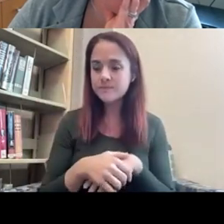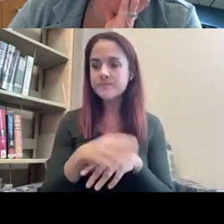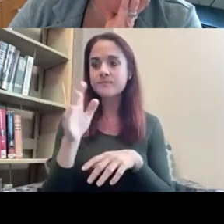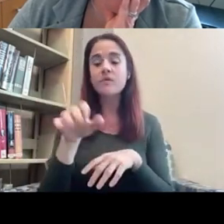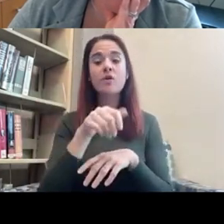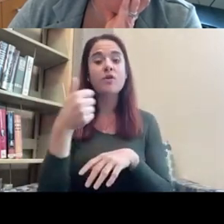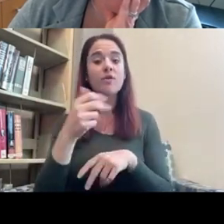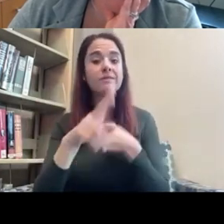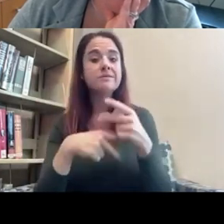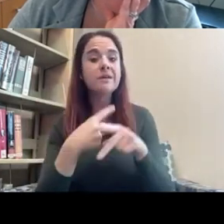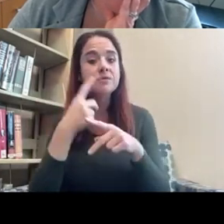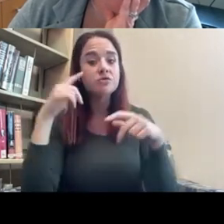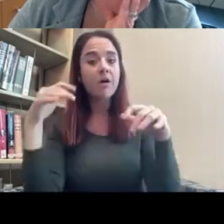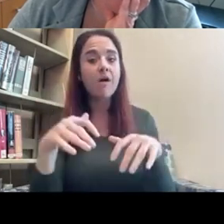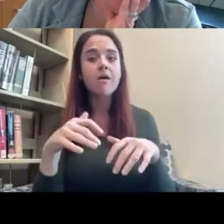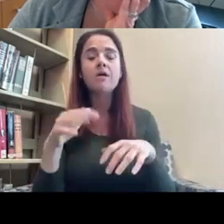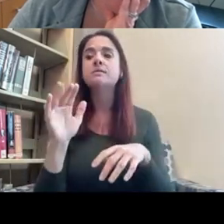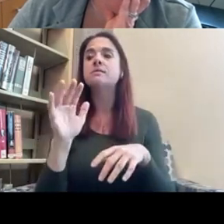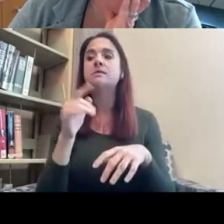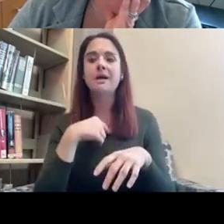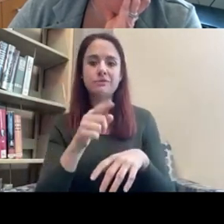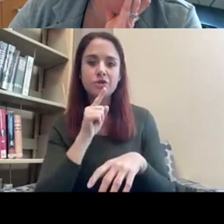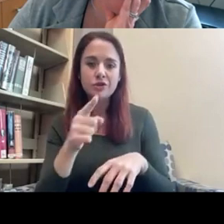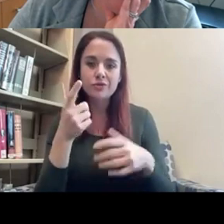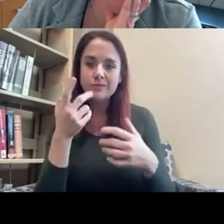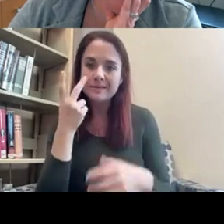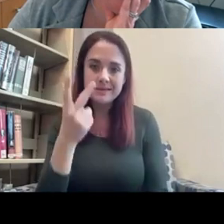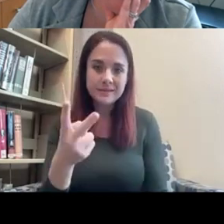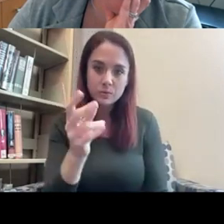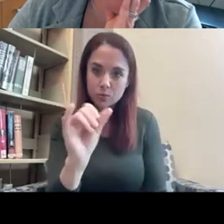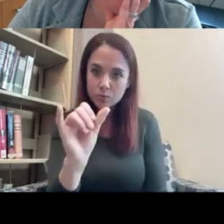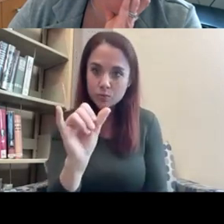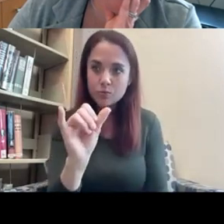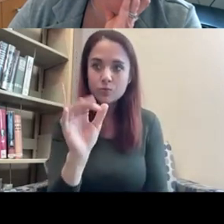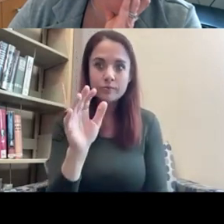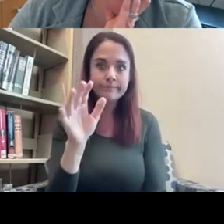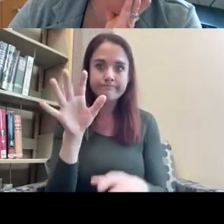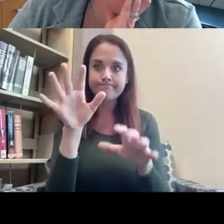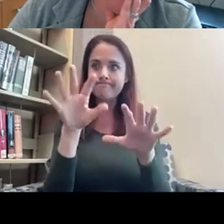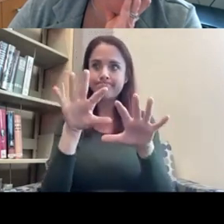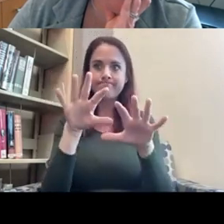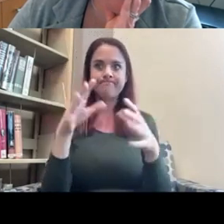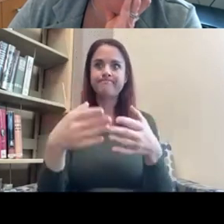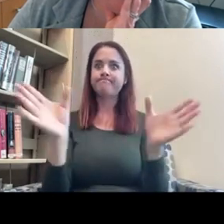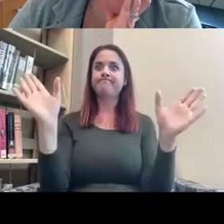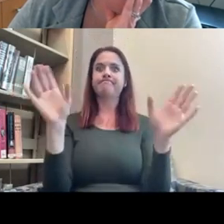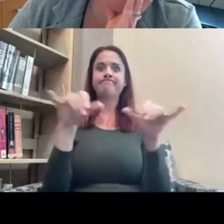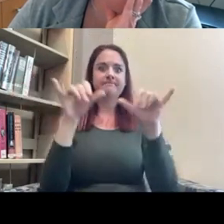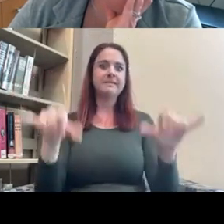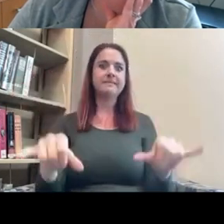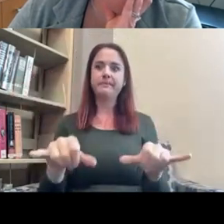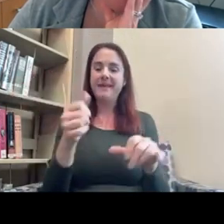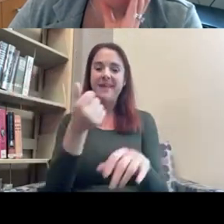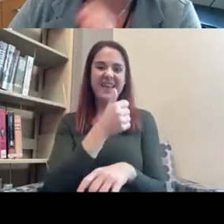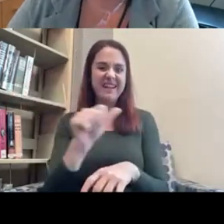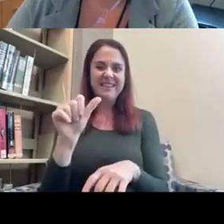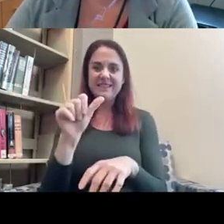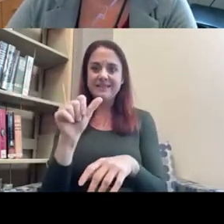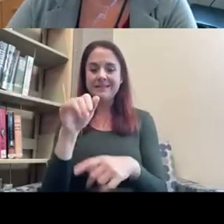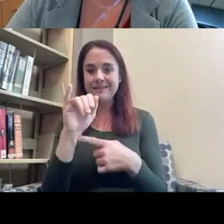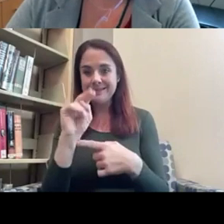of shock is, and I'm sure that you're seeing it across the system or in any inpatient